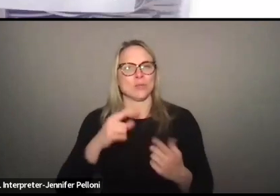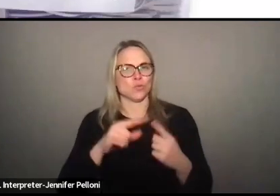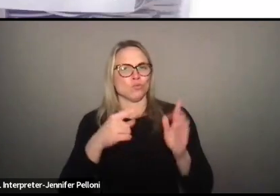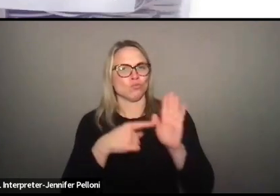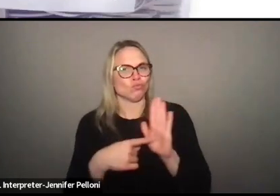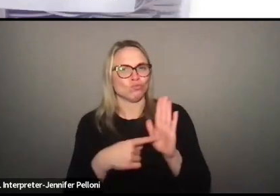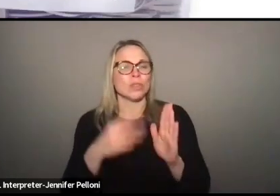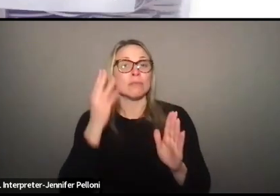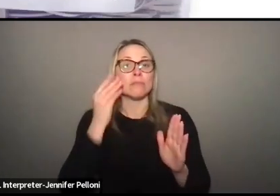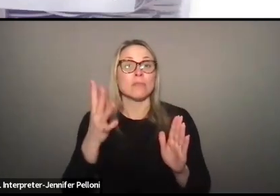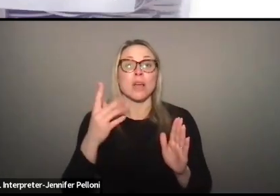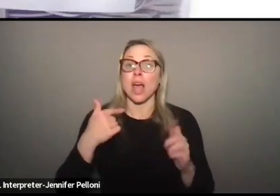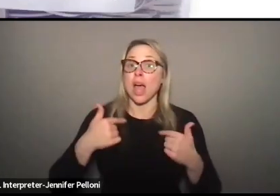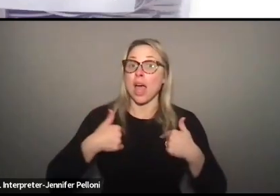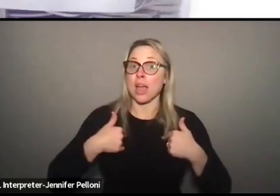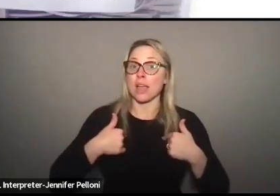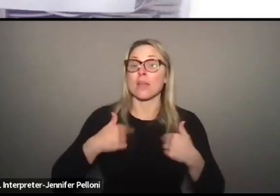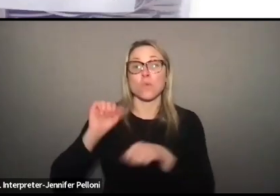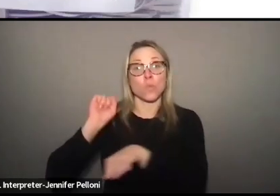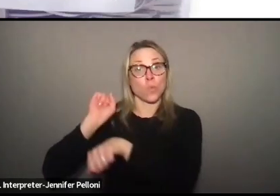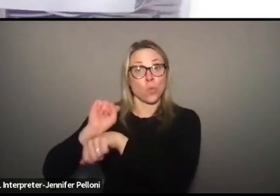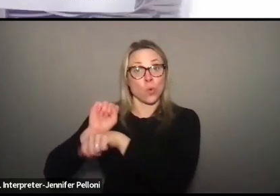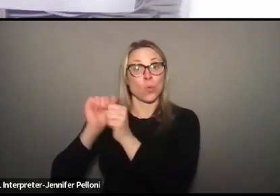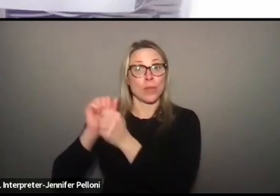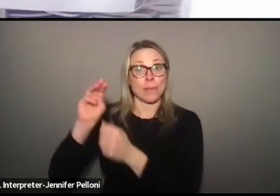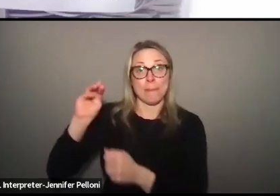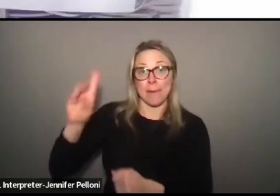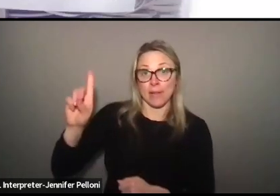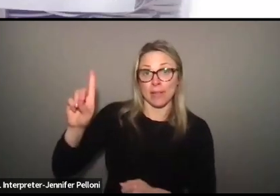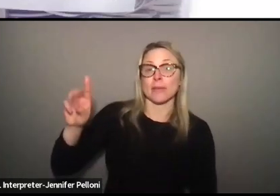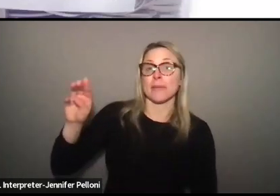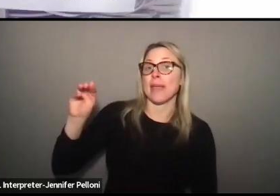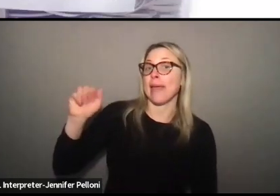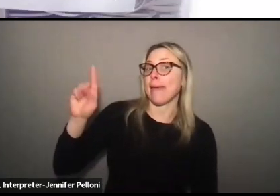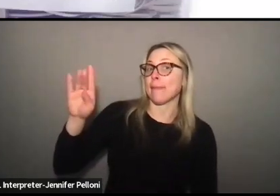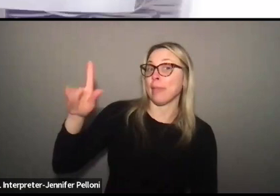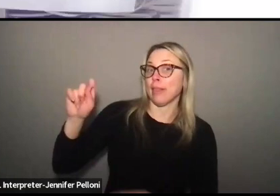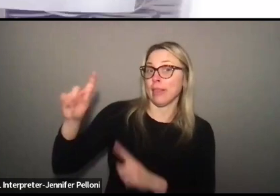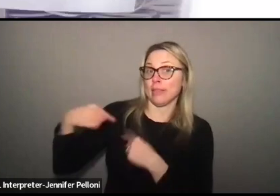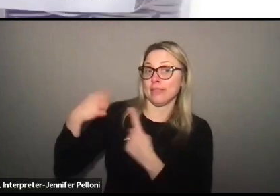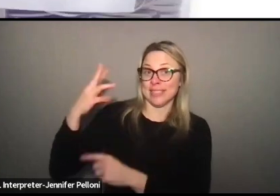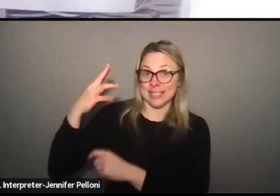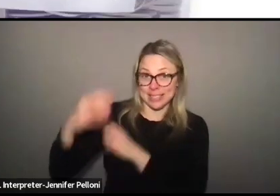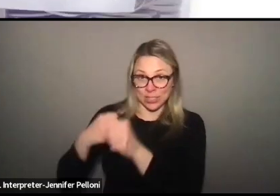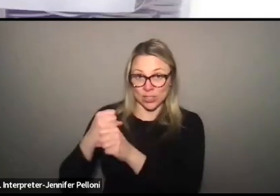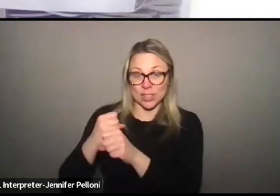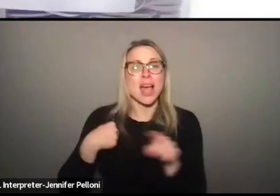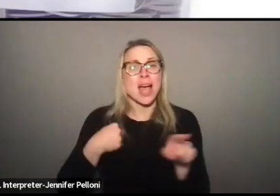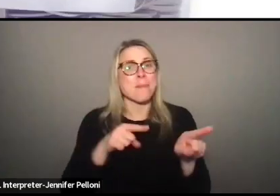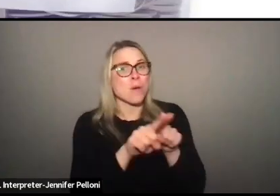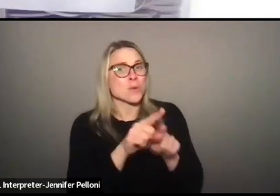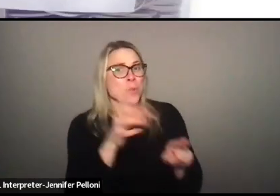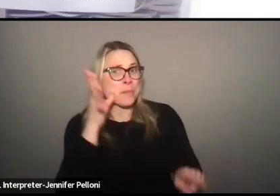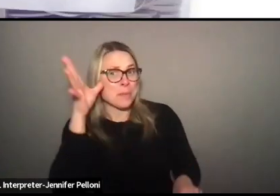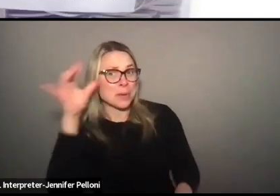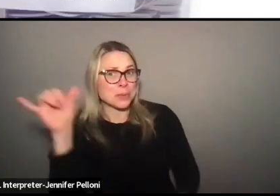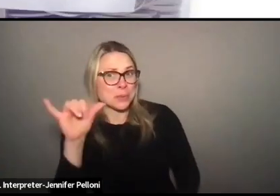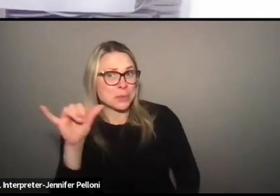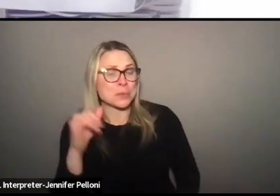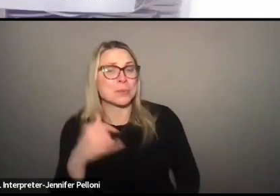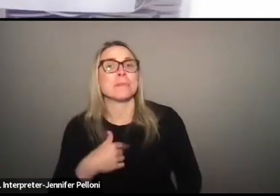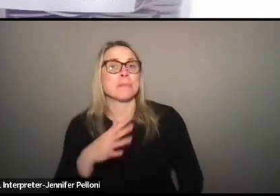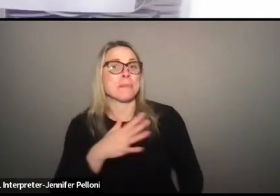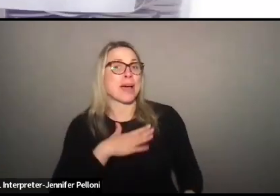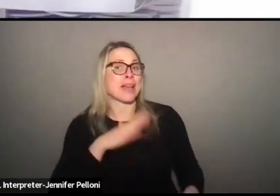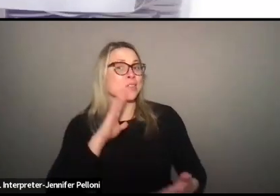everyone that in addition to working with Maryland ABLE over the last 6 years, I'm also a parent of a young lady.